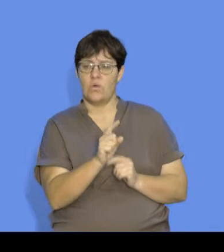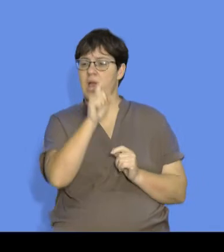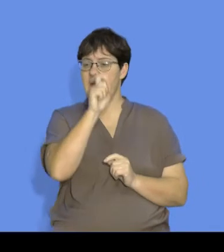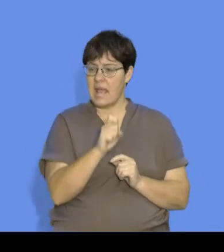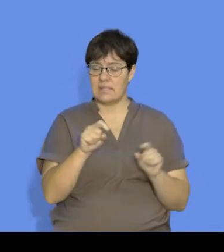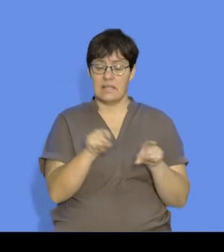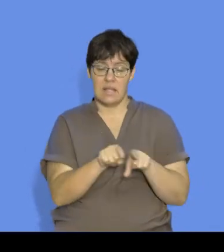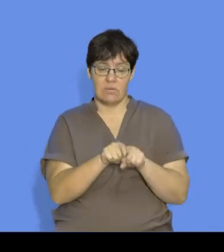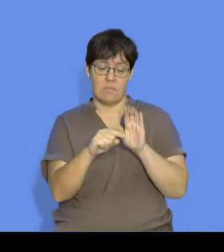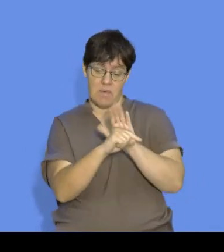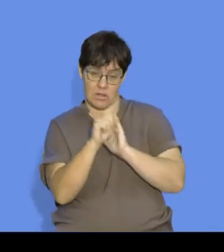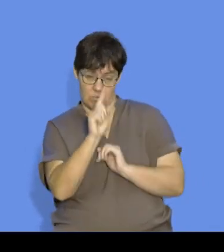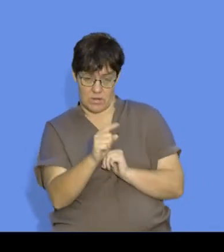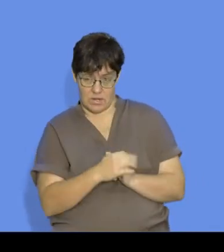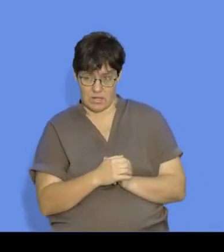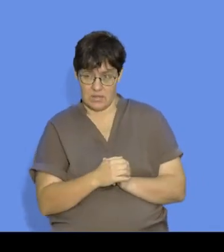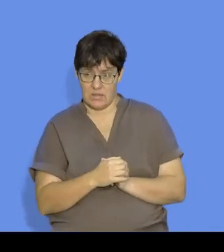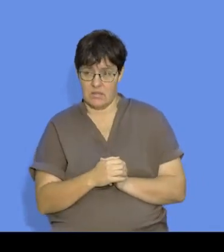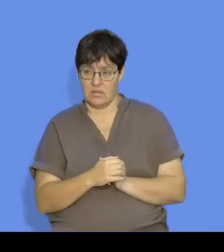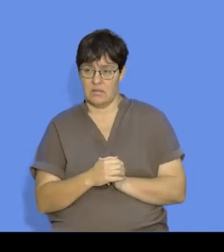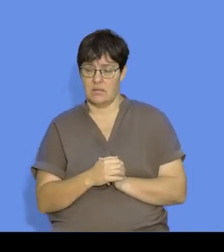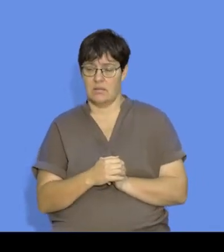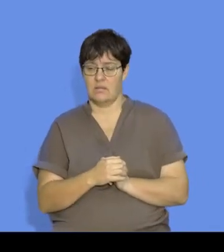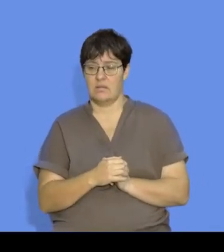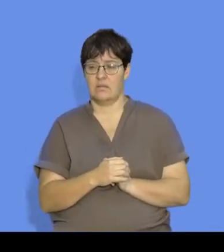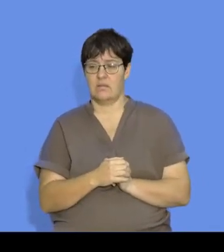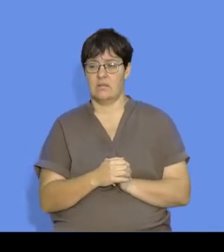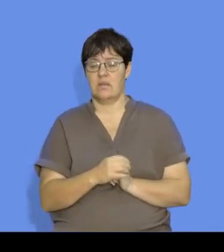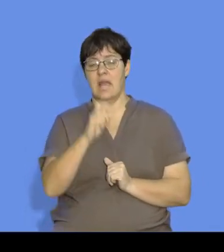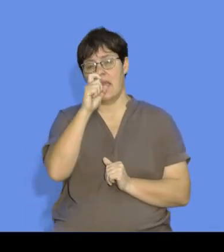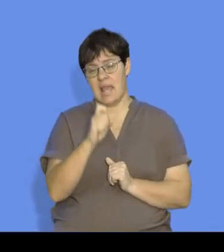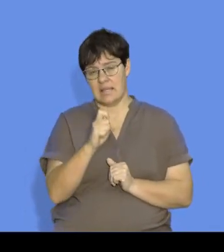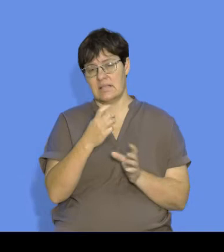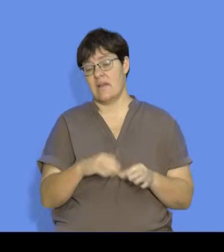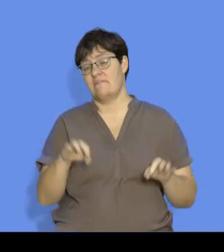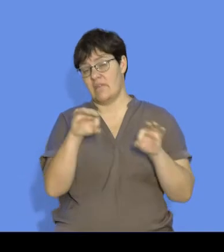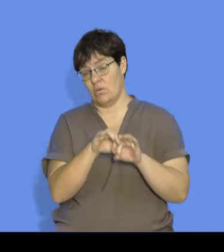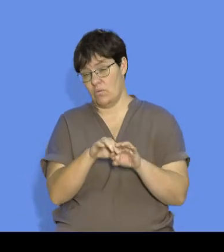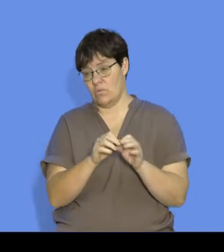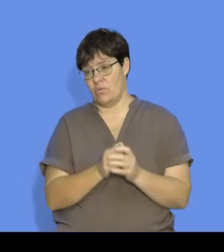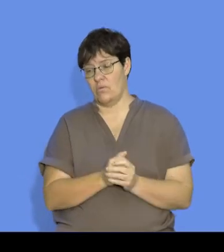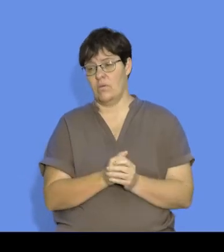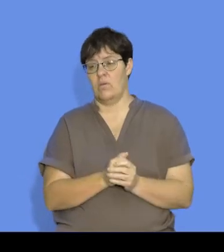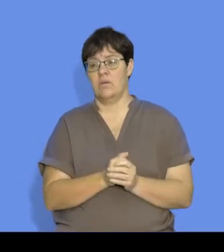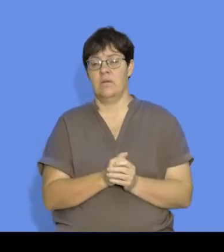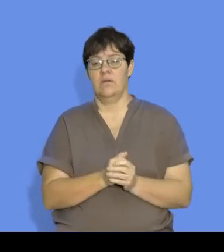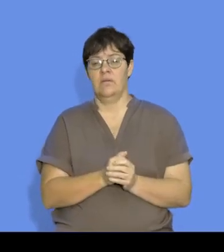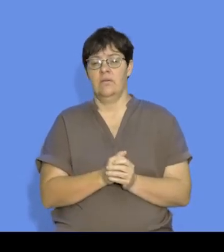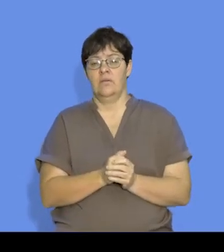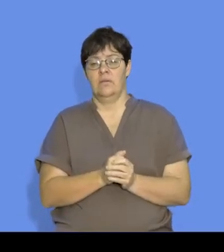x is equals to minus 1 is the x value